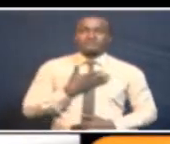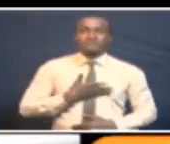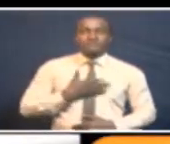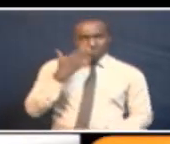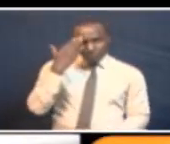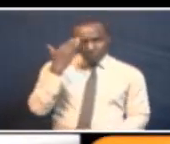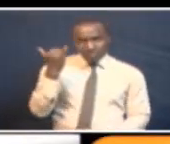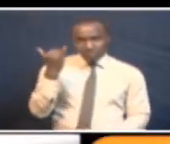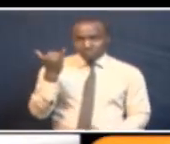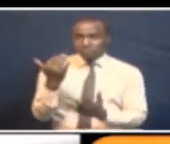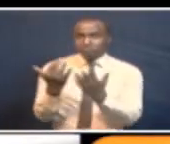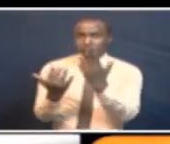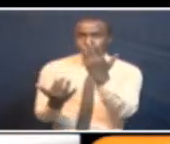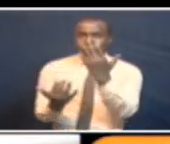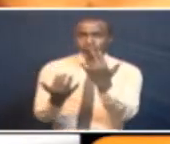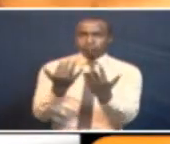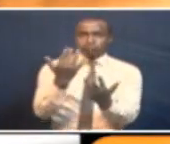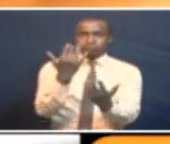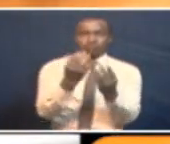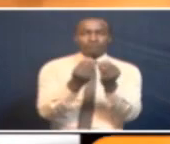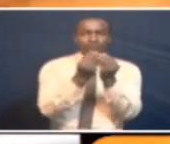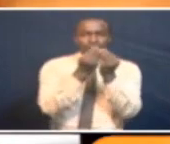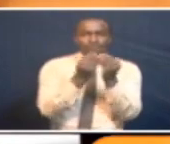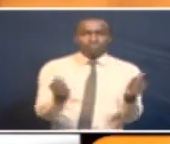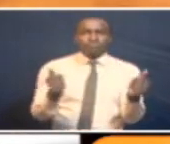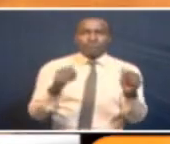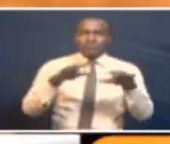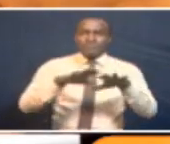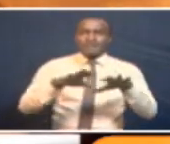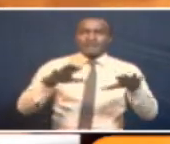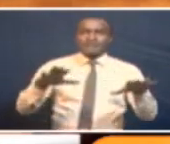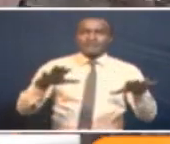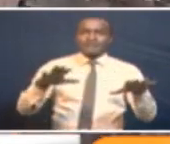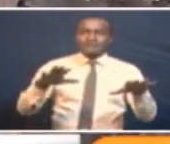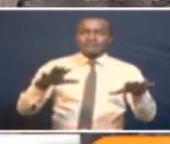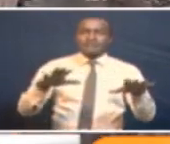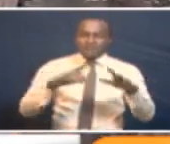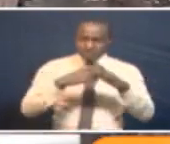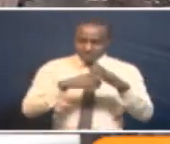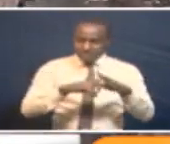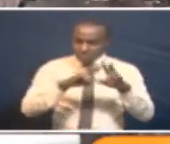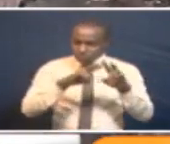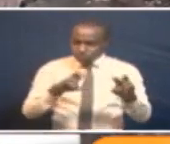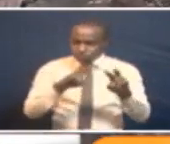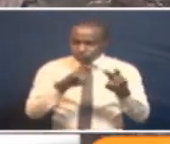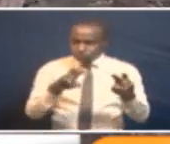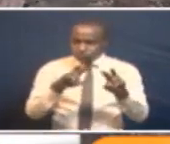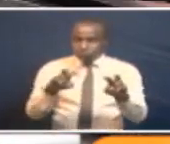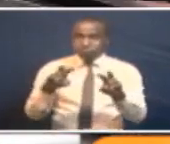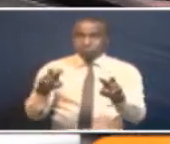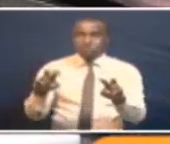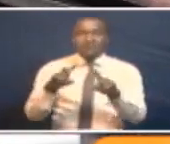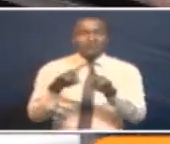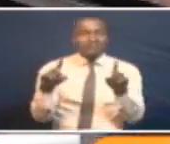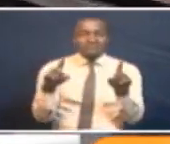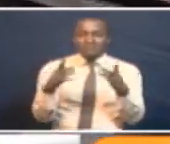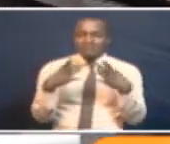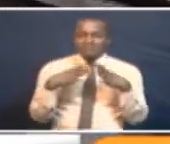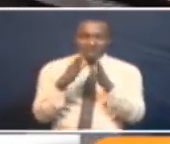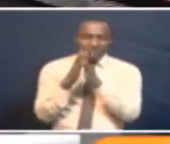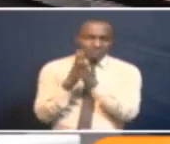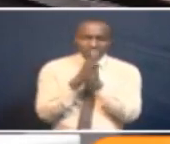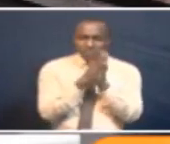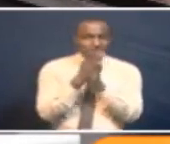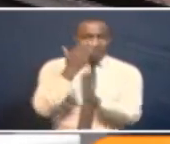fire guts down a section of the market, investigations are launched, headlines inevitably fade away